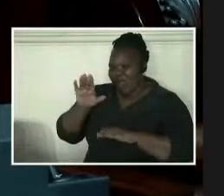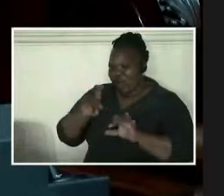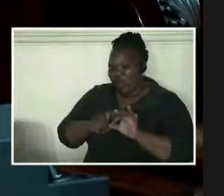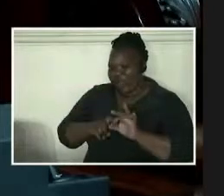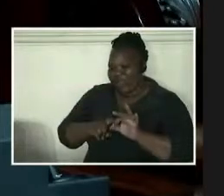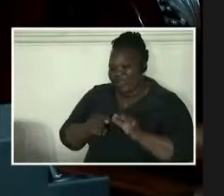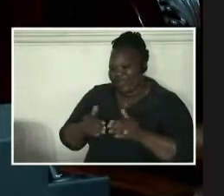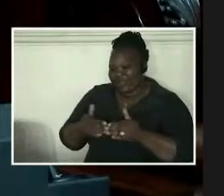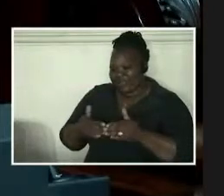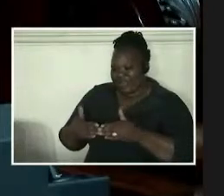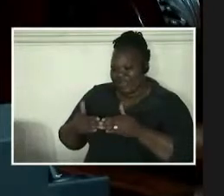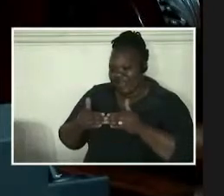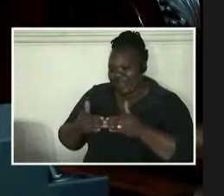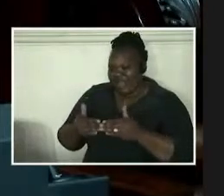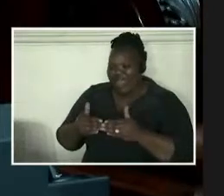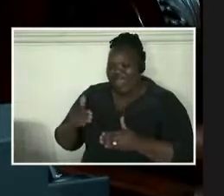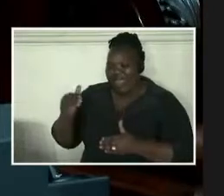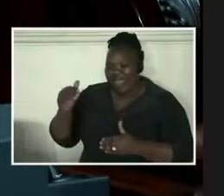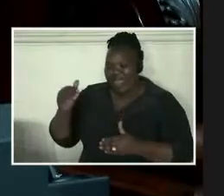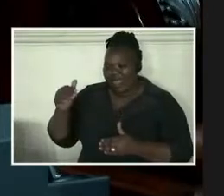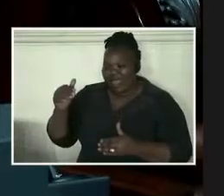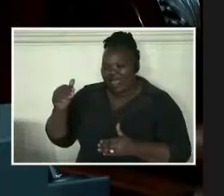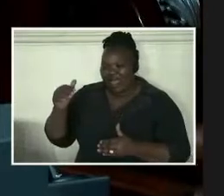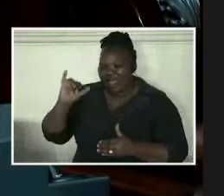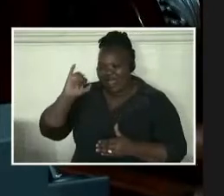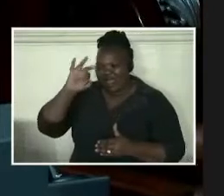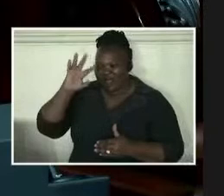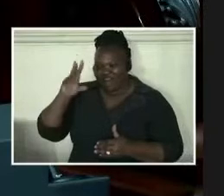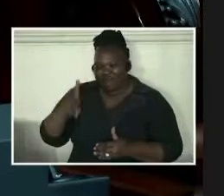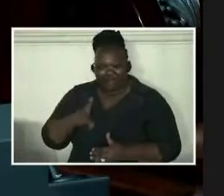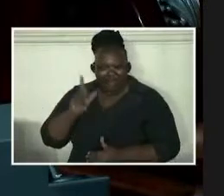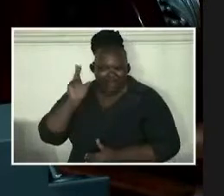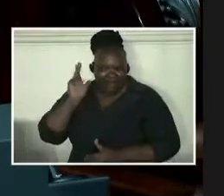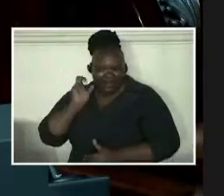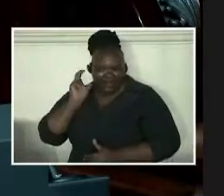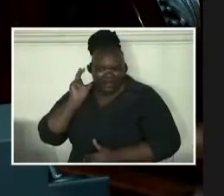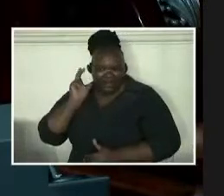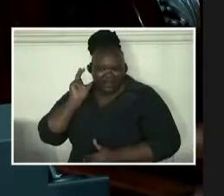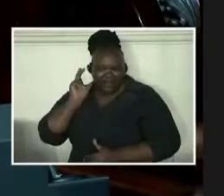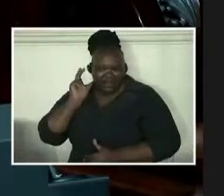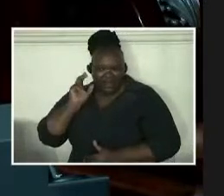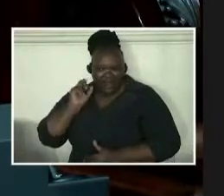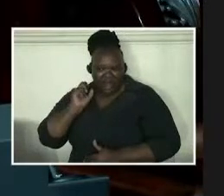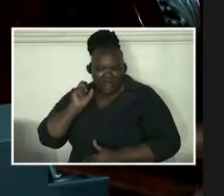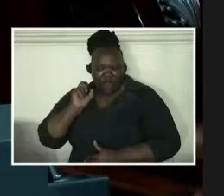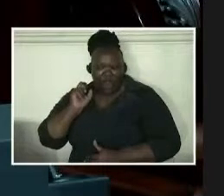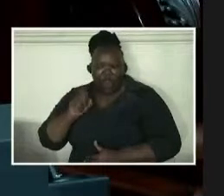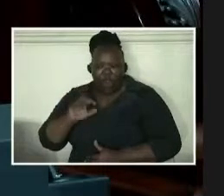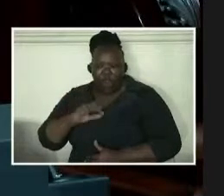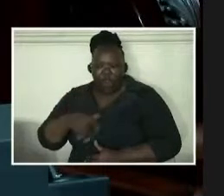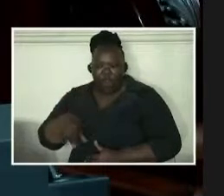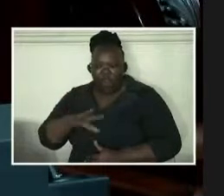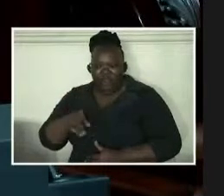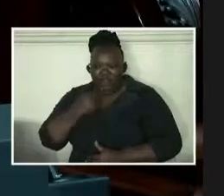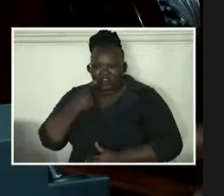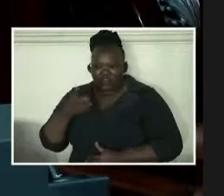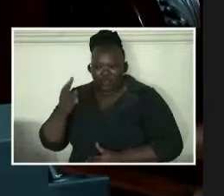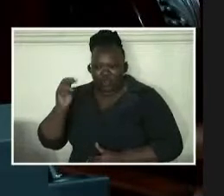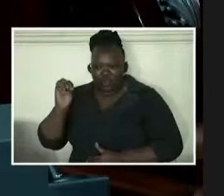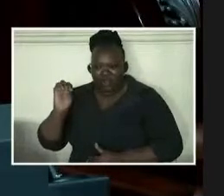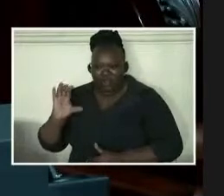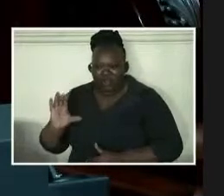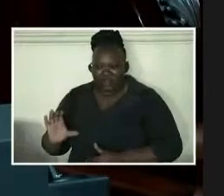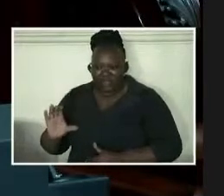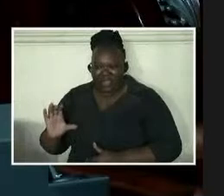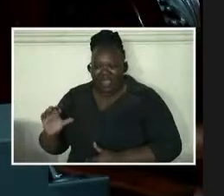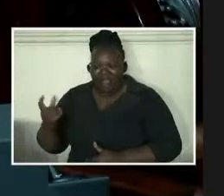the ifp is listening with interest to all the msc has just tabled but will be